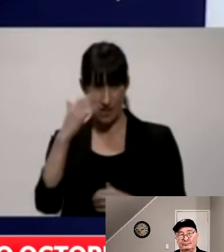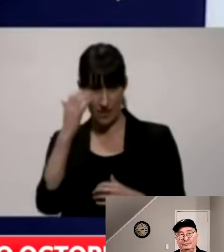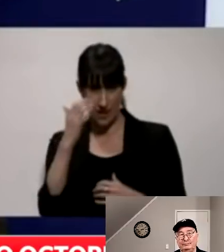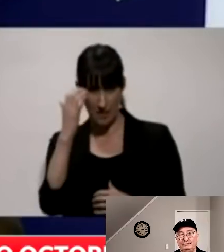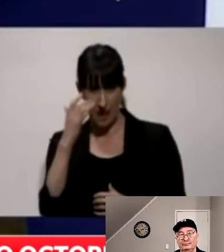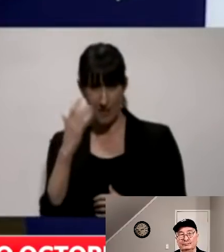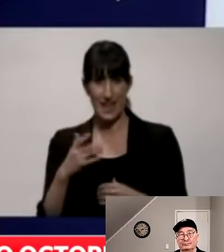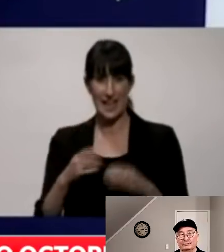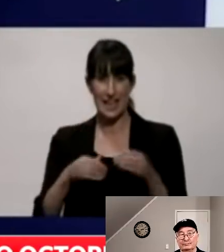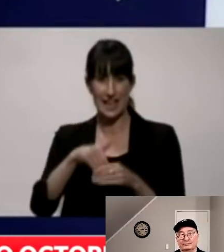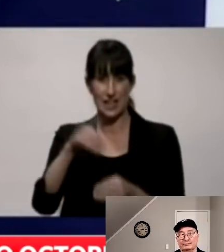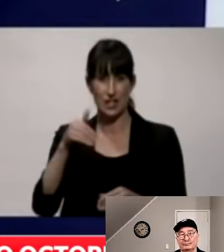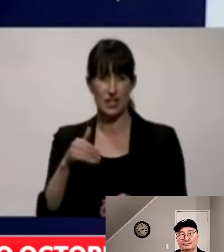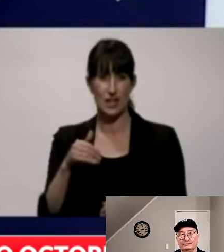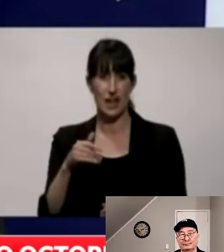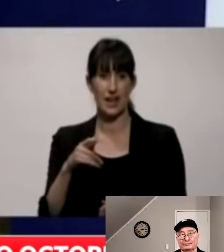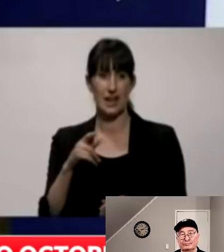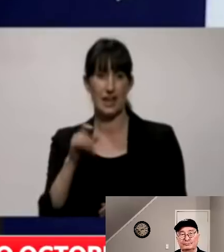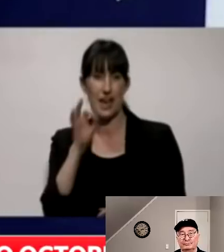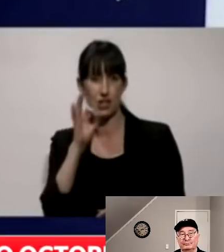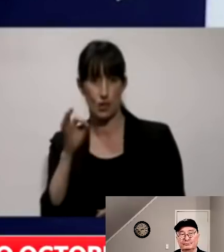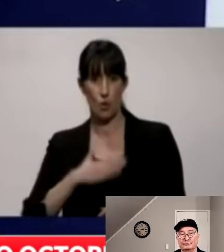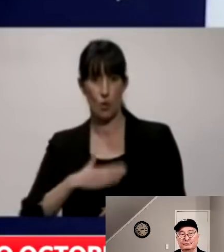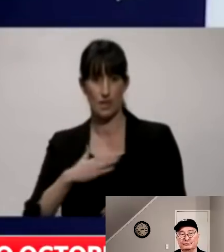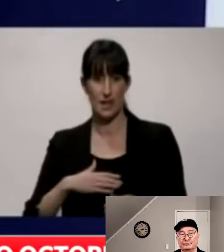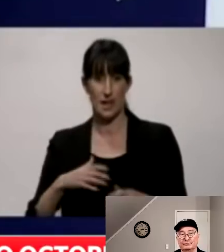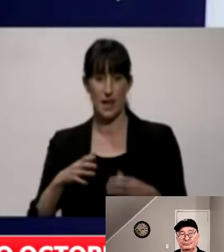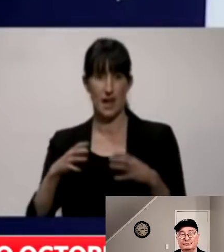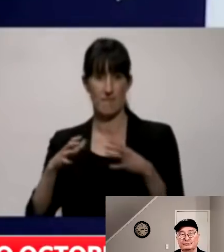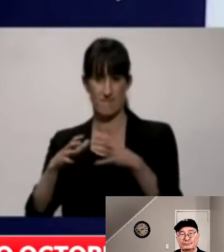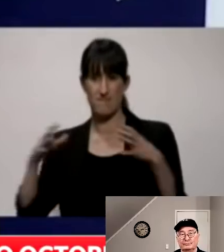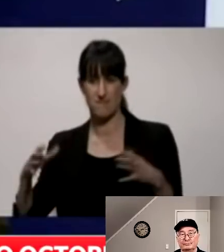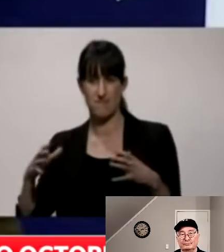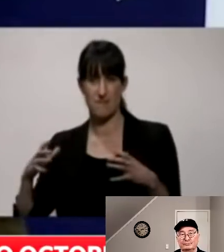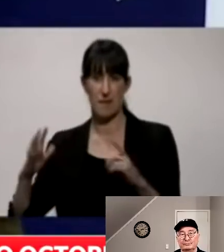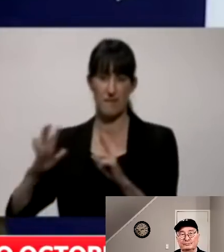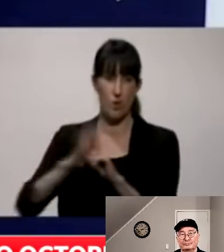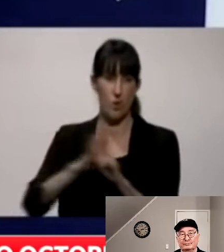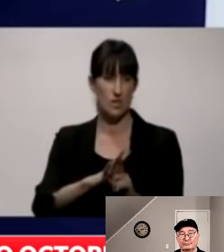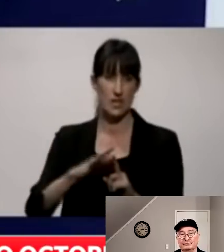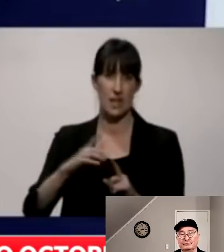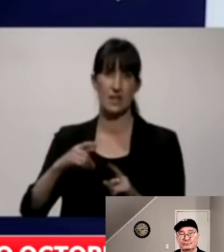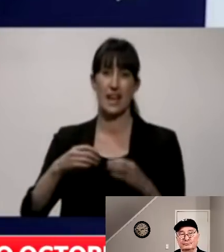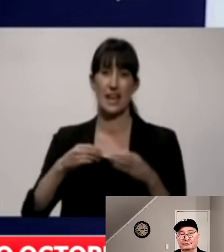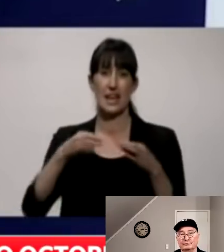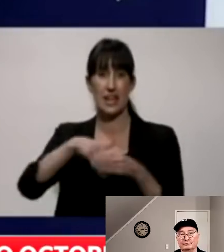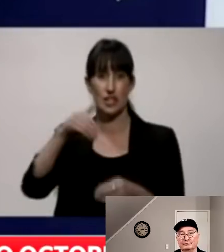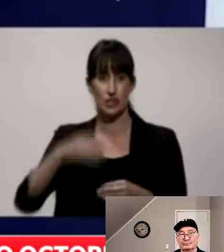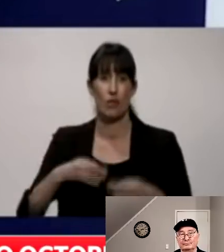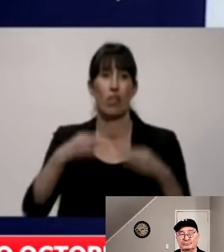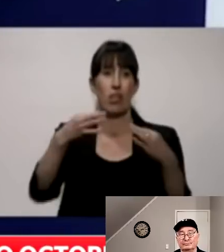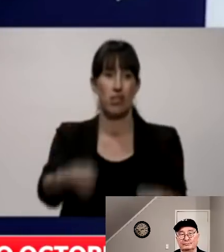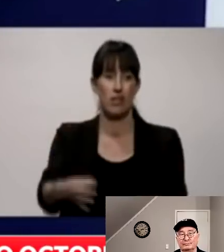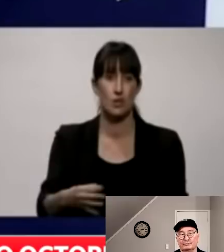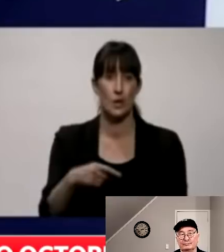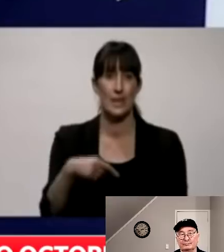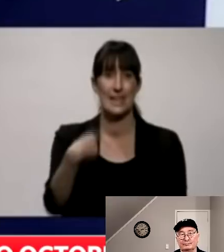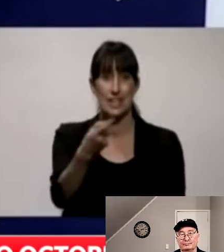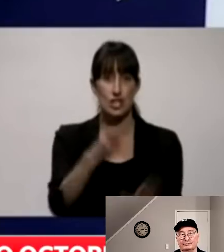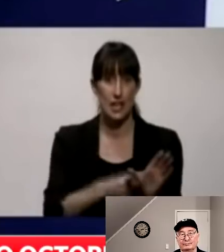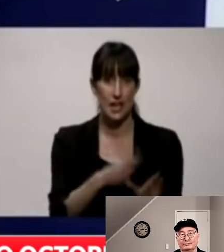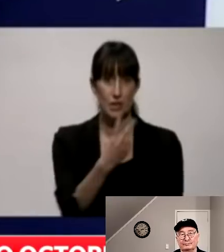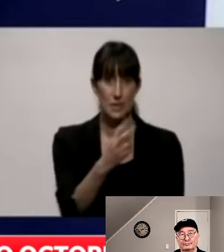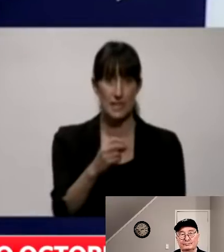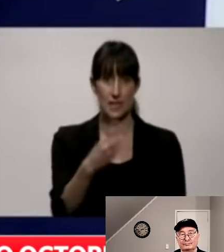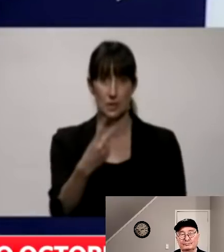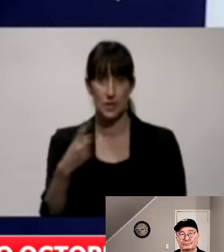No. No, my view is that in these circumstances, in these times, what we need is the